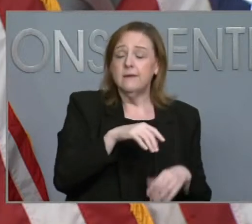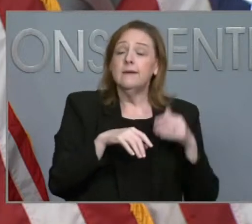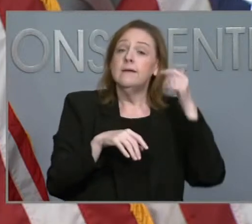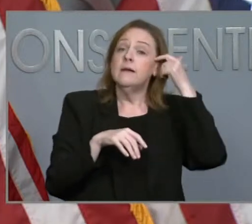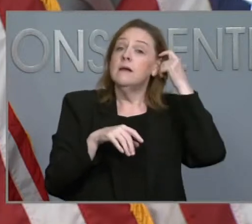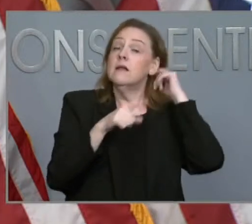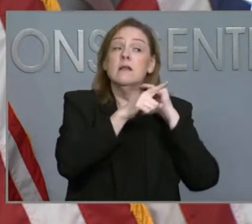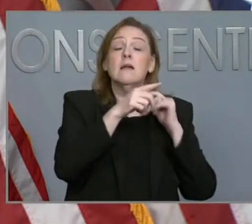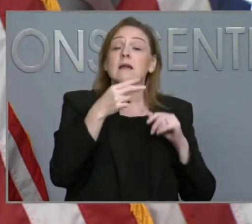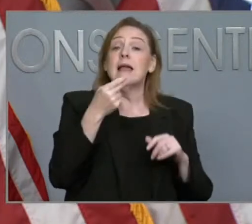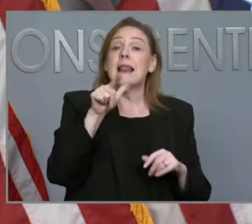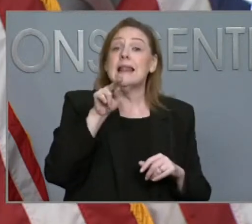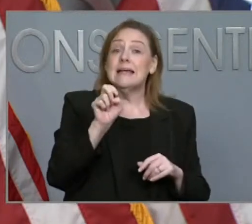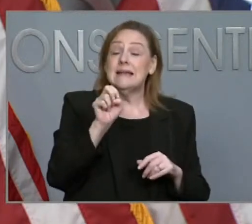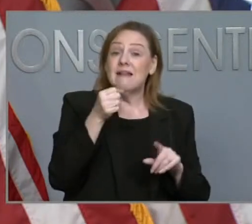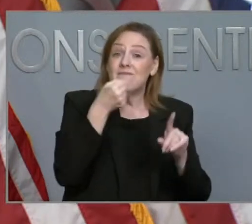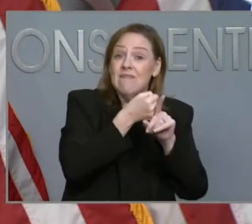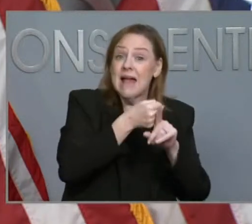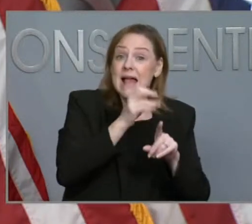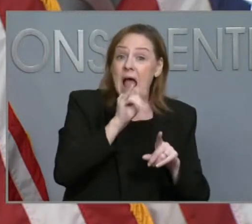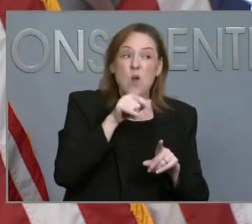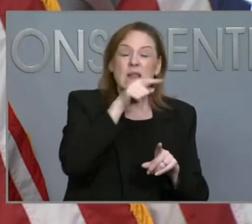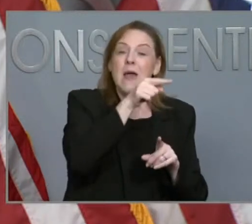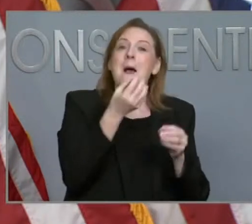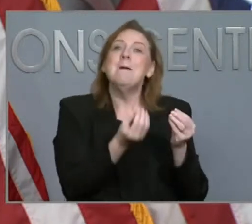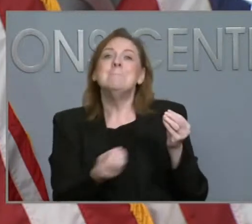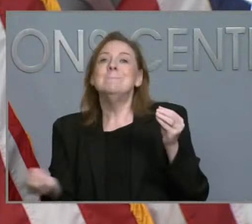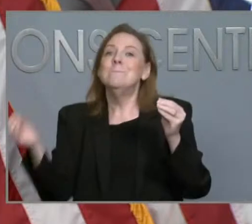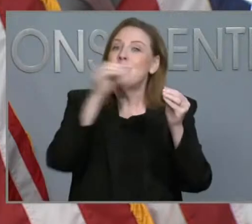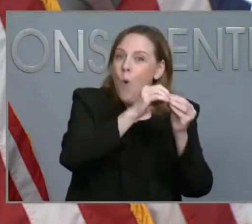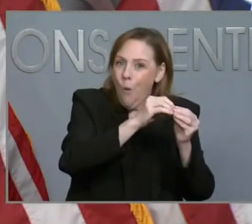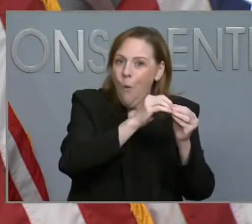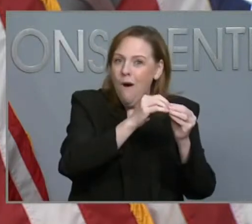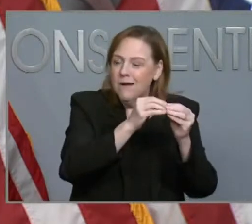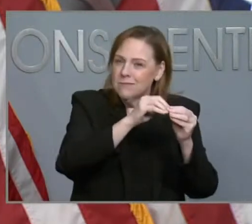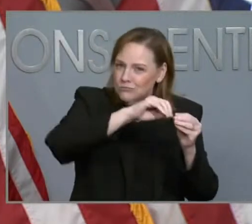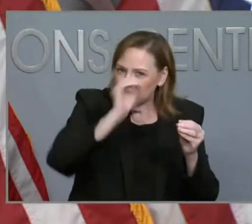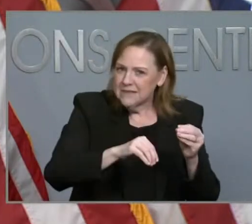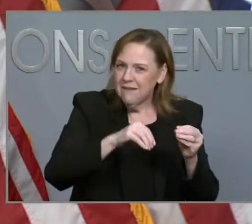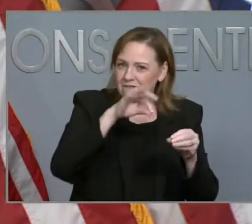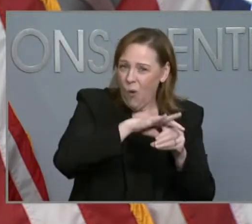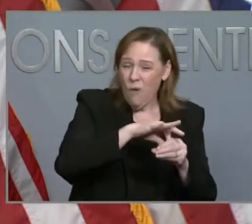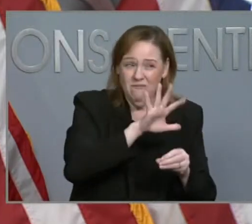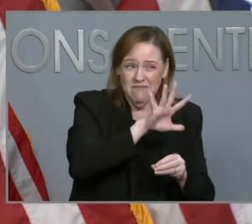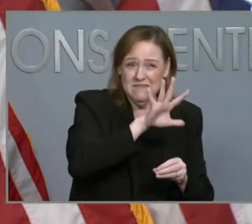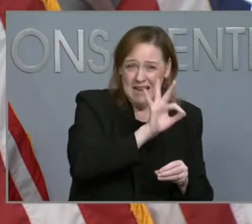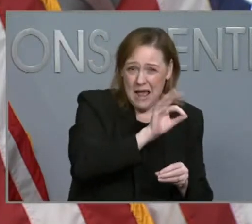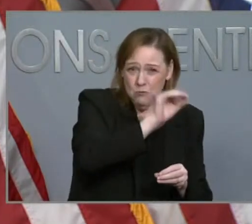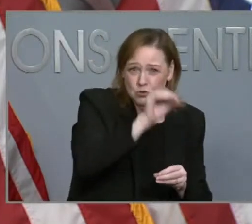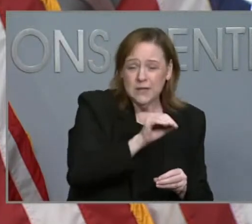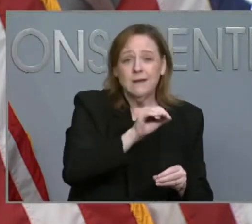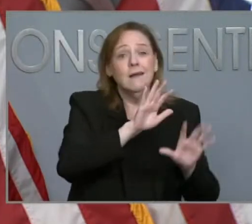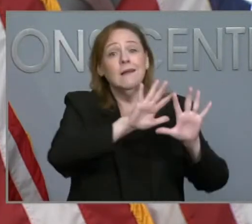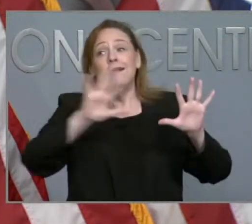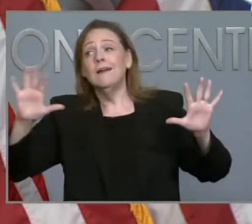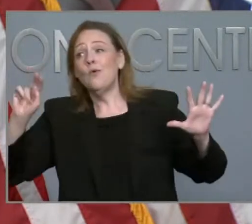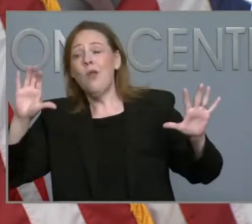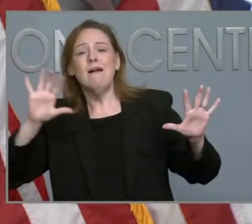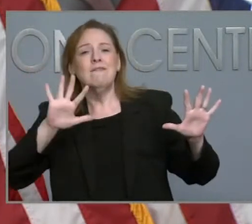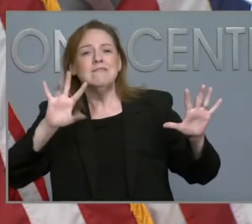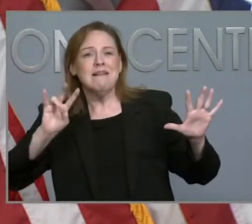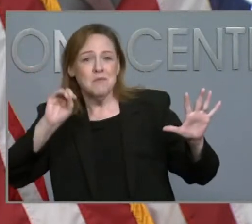those Helene-affected counties actually outpaced the rest of North Carolina with about a 59% turnout.